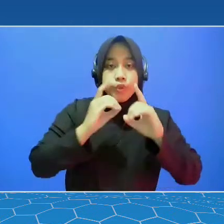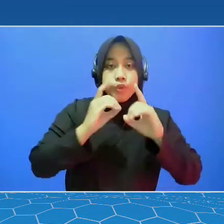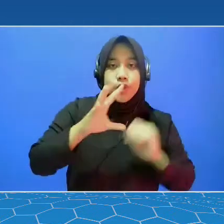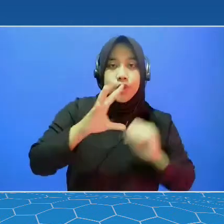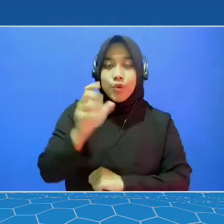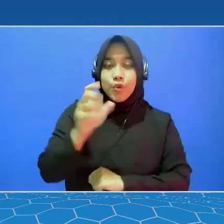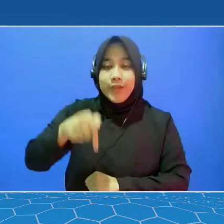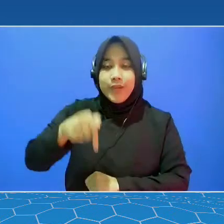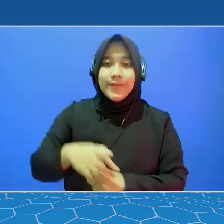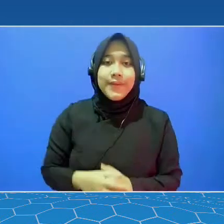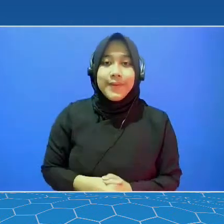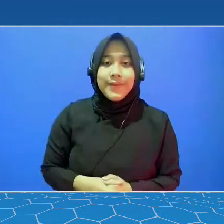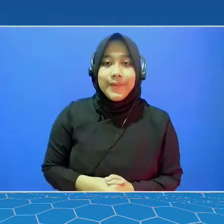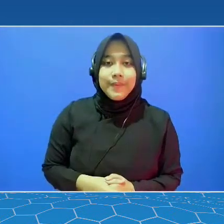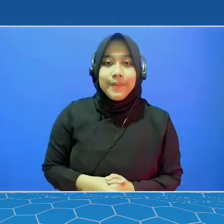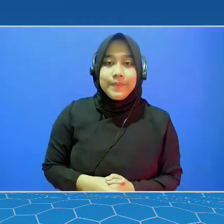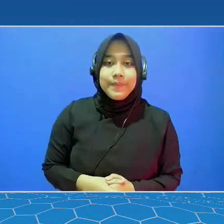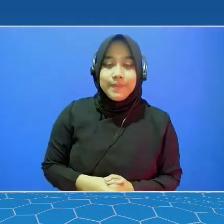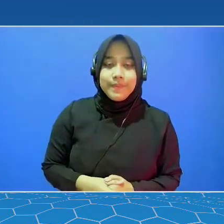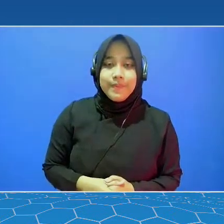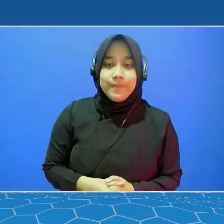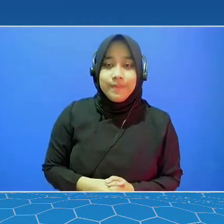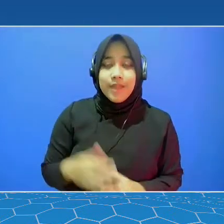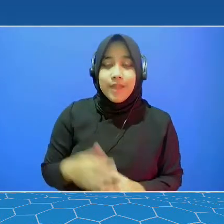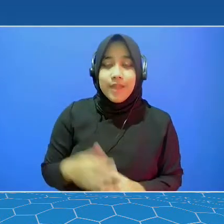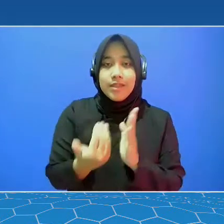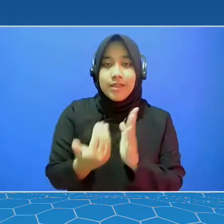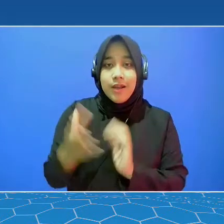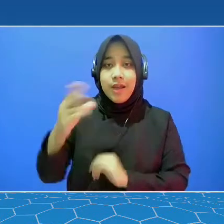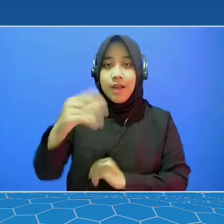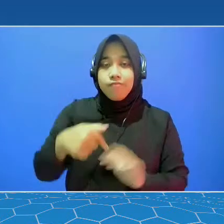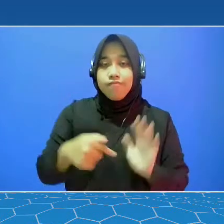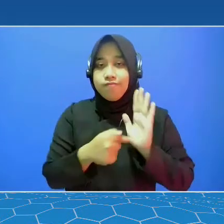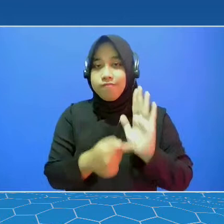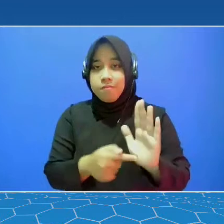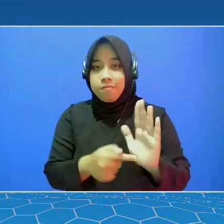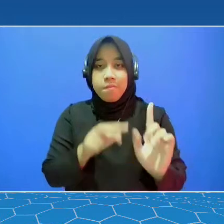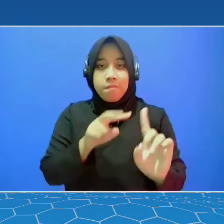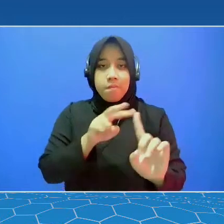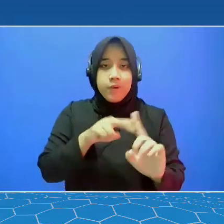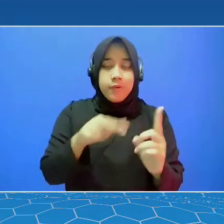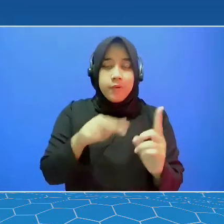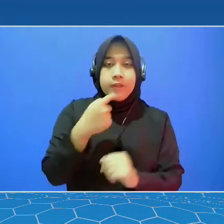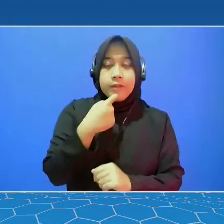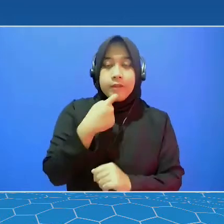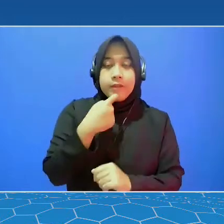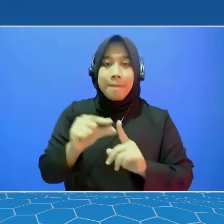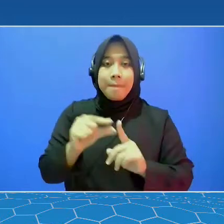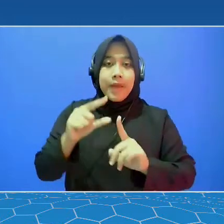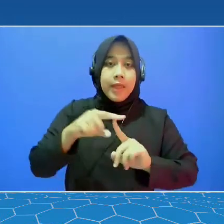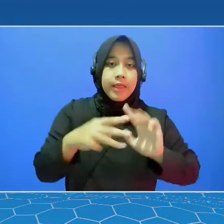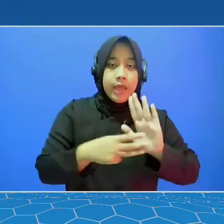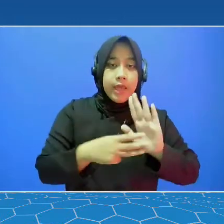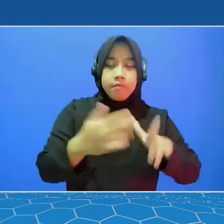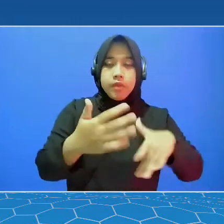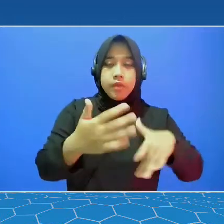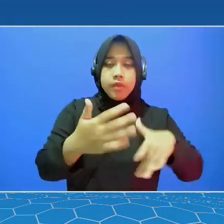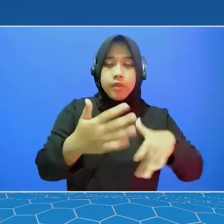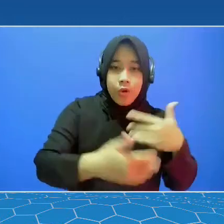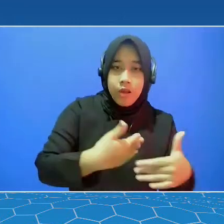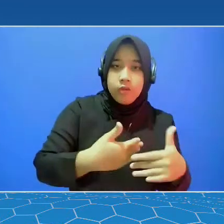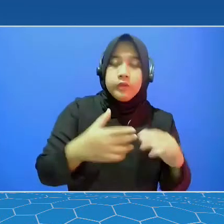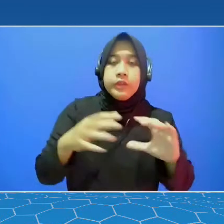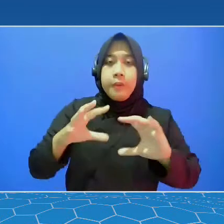I will be showing some general view as to how the non-communicable diseases have been managed in this pandemic era in Indonesia,